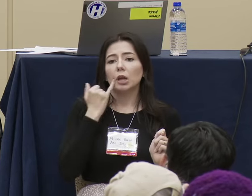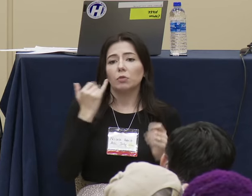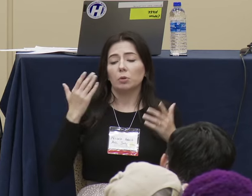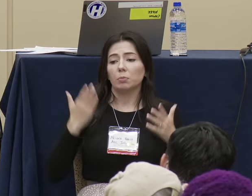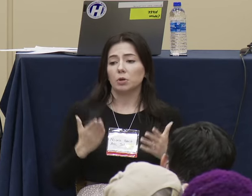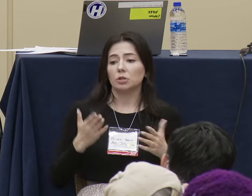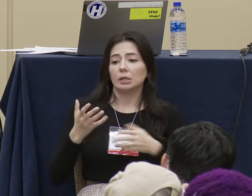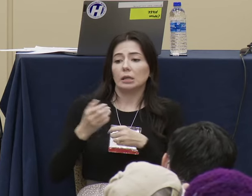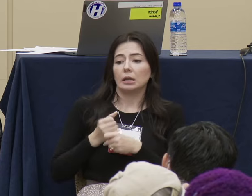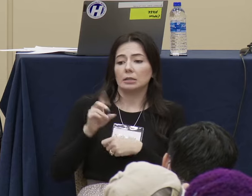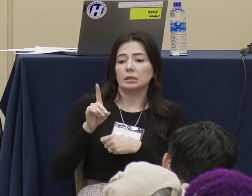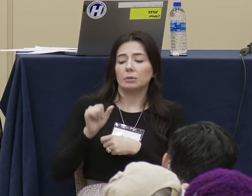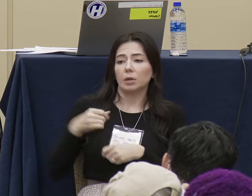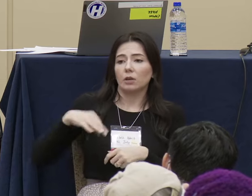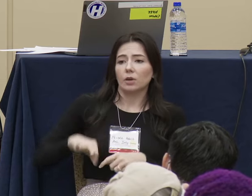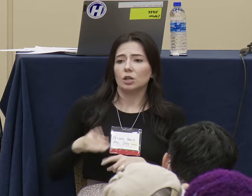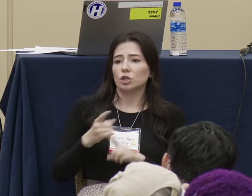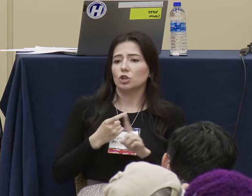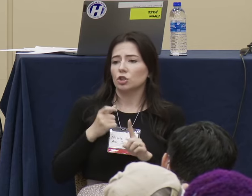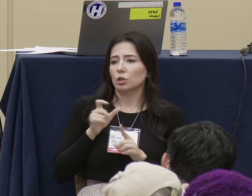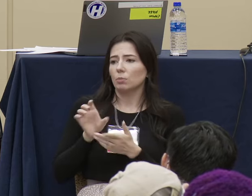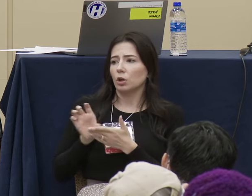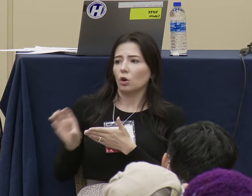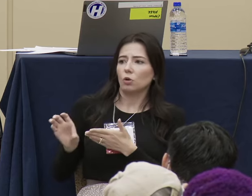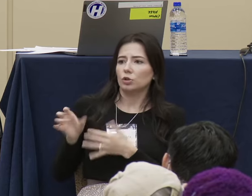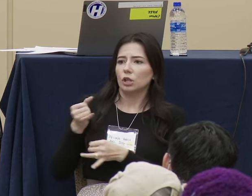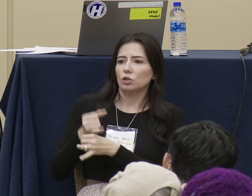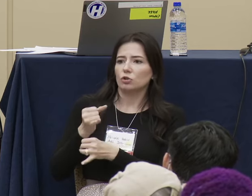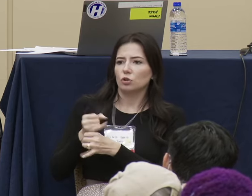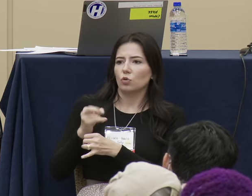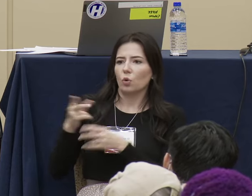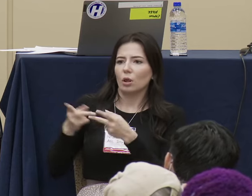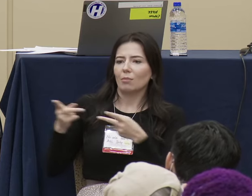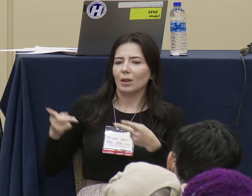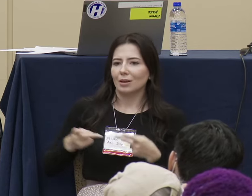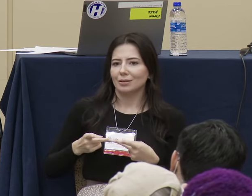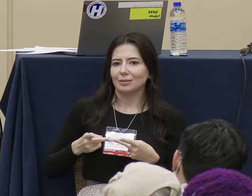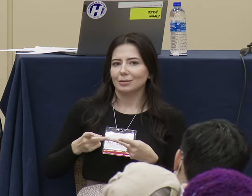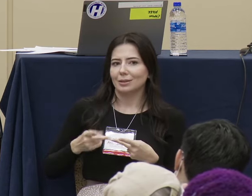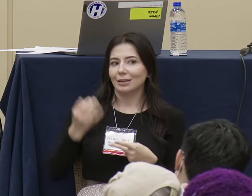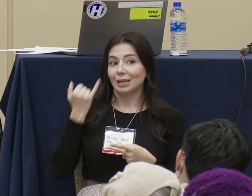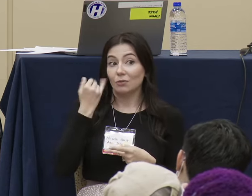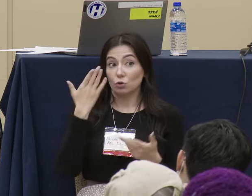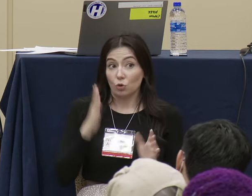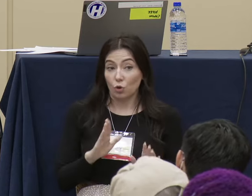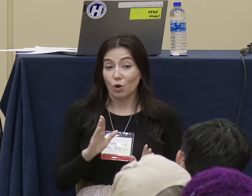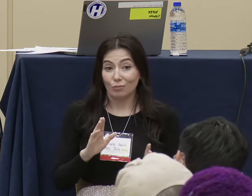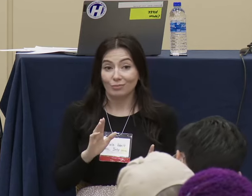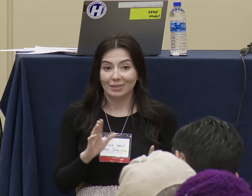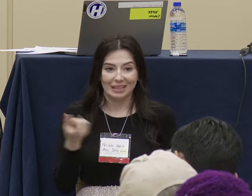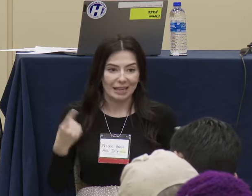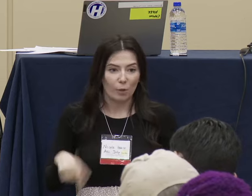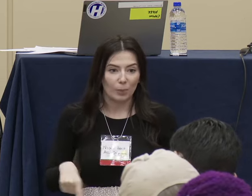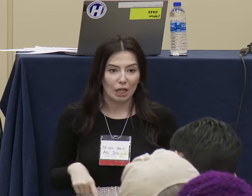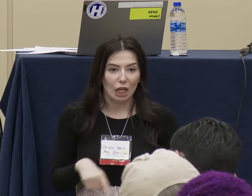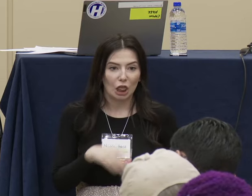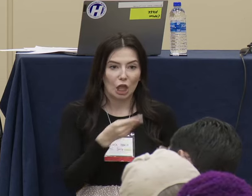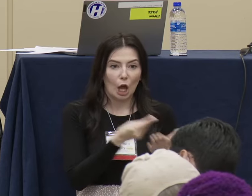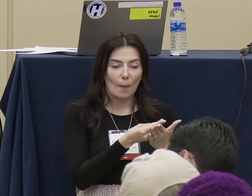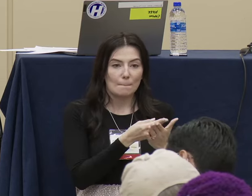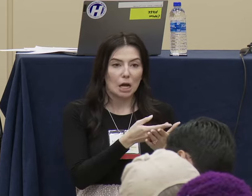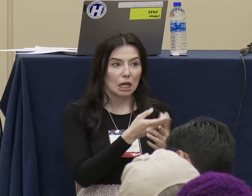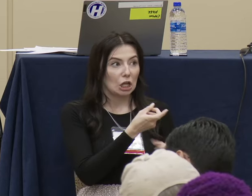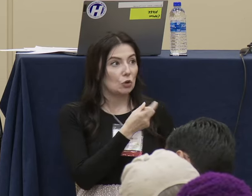disability benefits, it shouldn't go to the institution or the place, which if you don't know, this is exactly what's happening. So the money, like if you